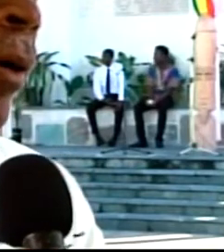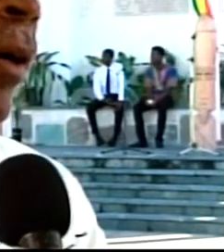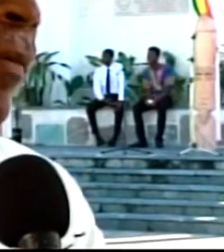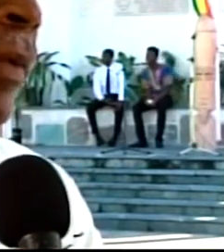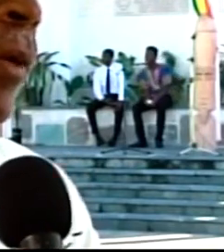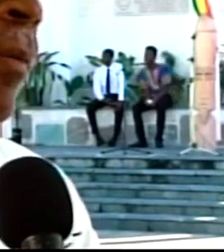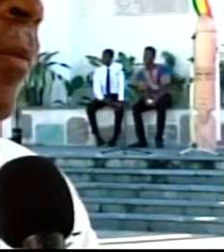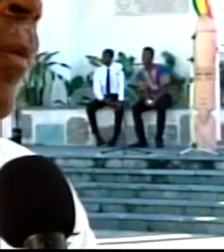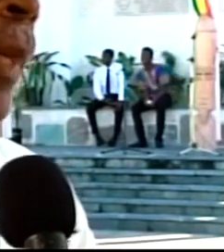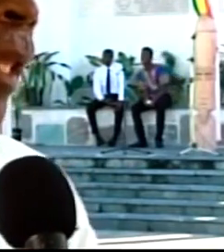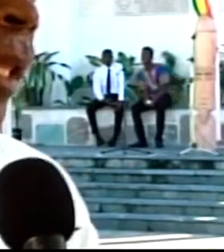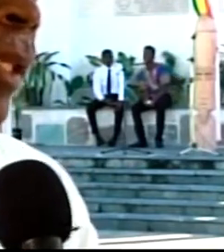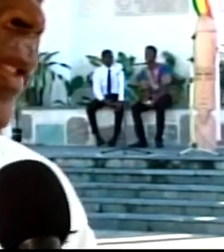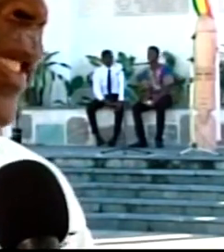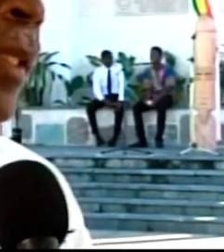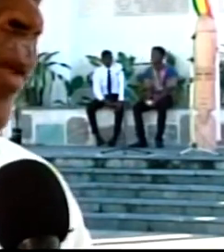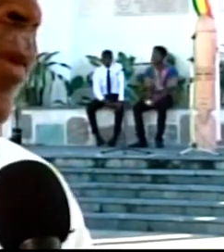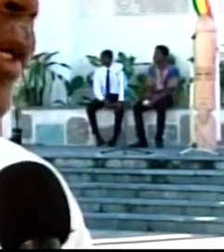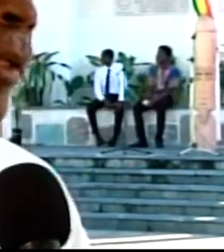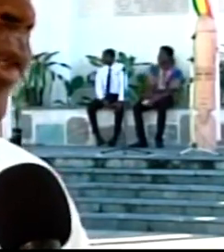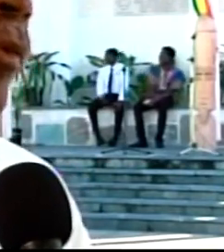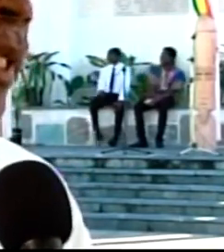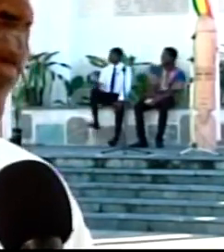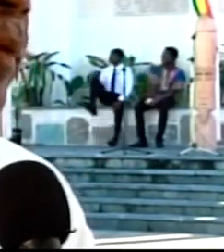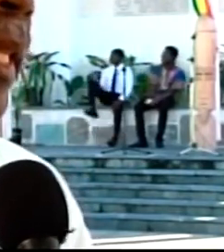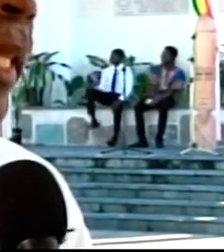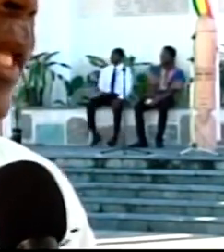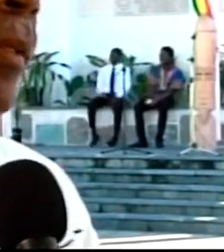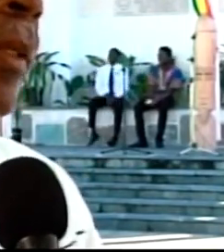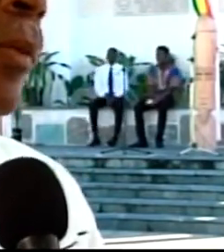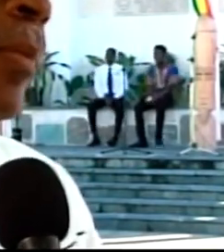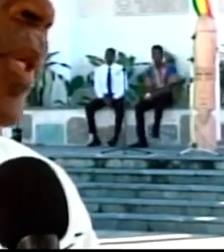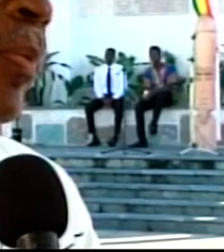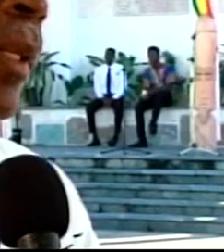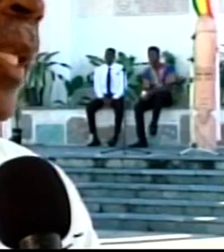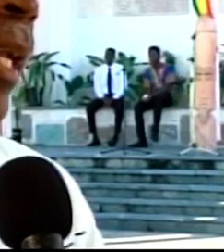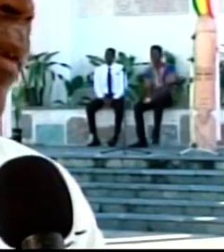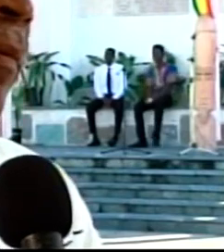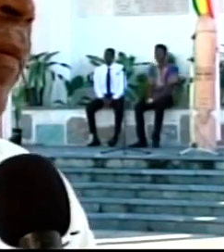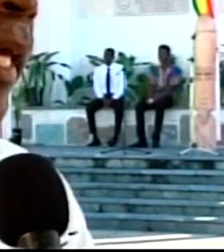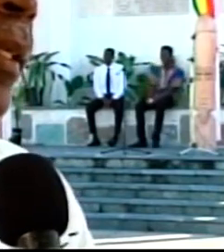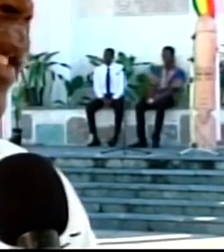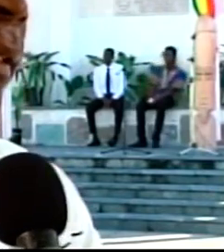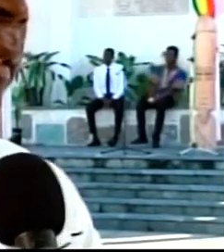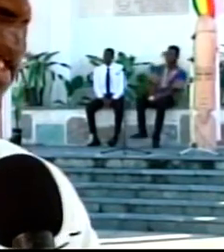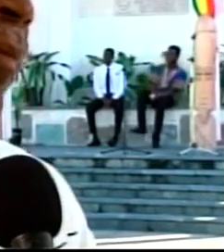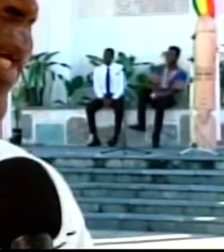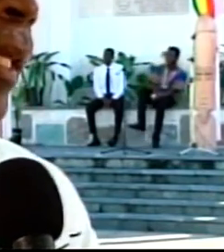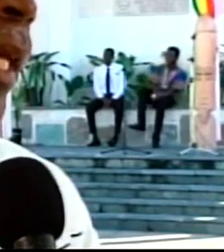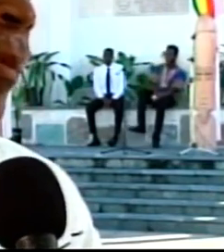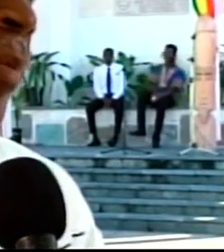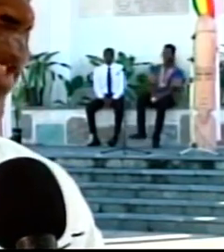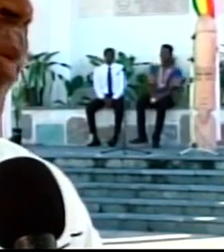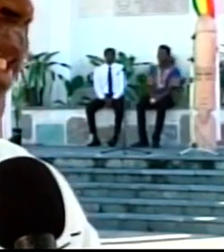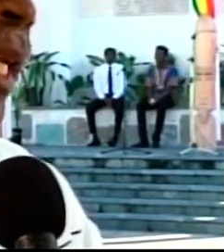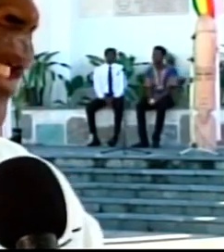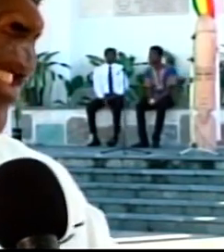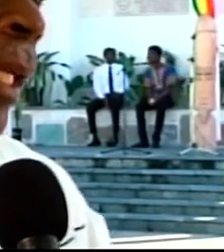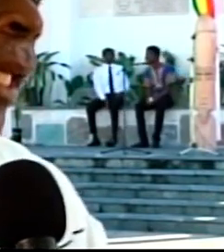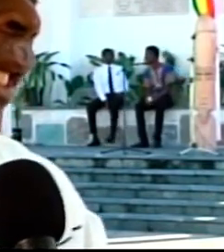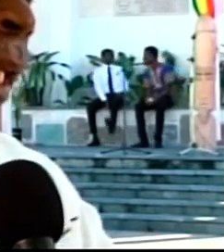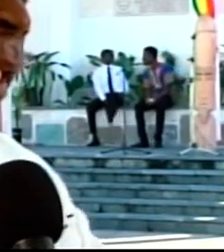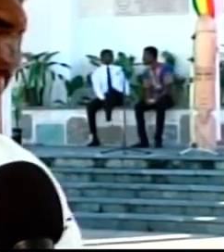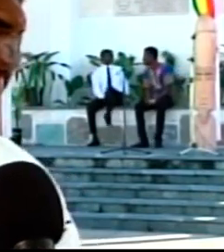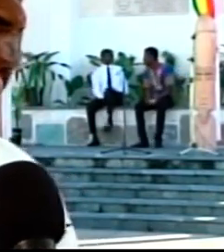American or of Europe sees the world through a different lens to a people that face enslavement and the people that